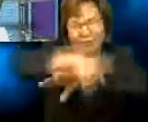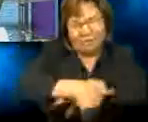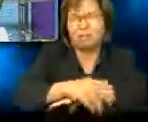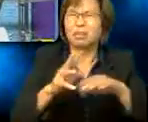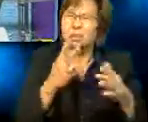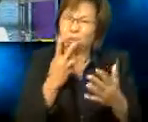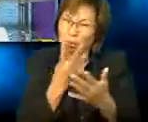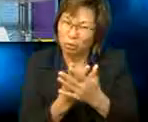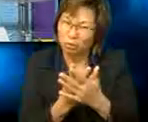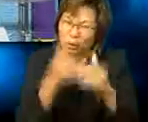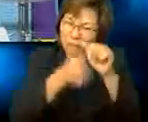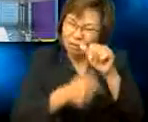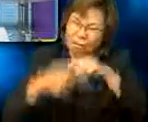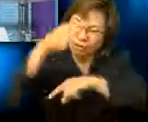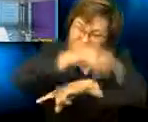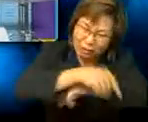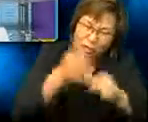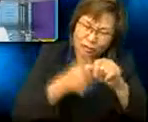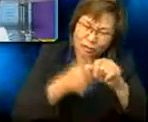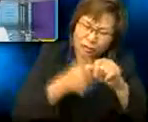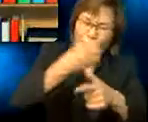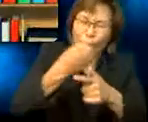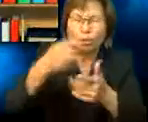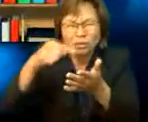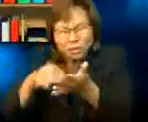Well, but is it for every night or during some occasions?